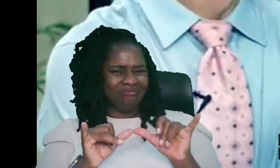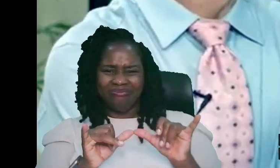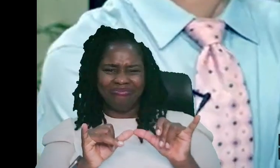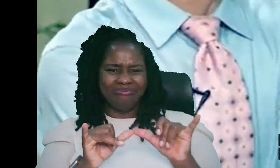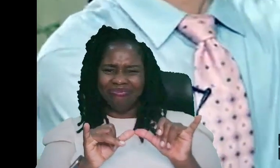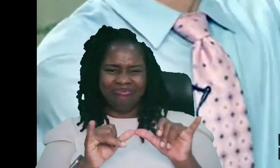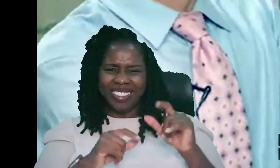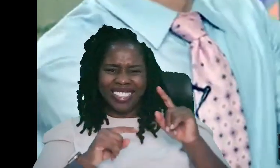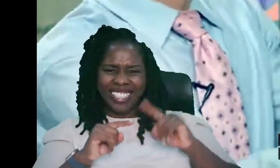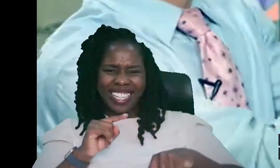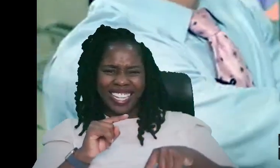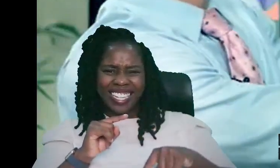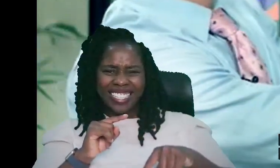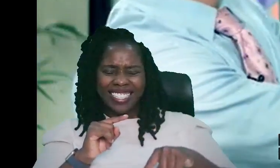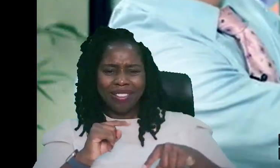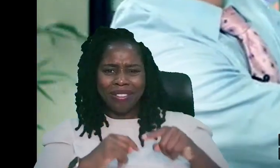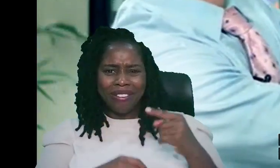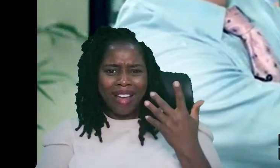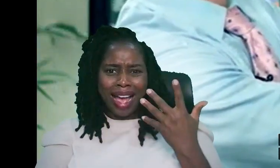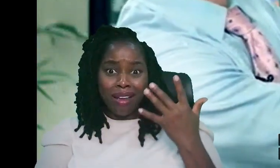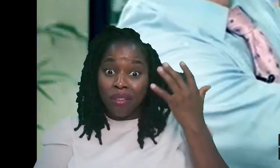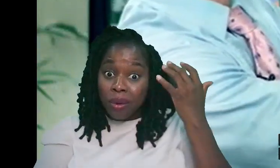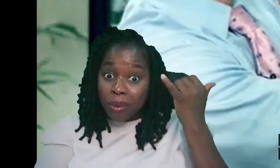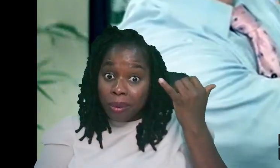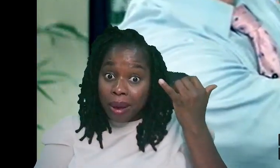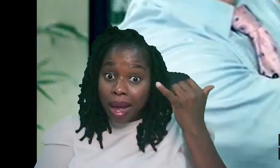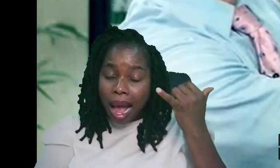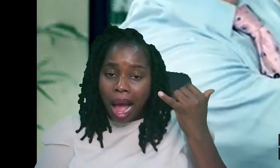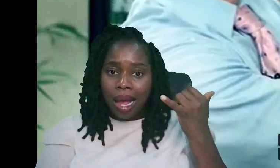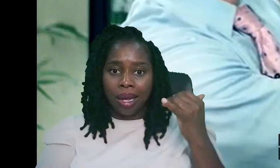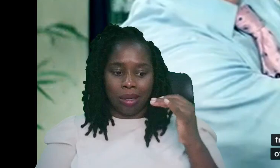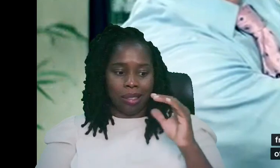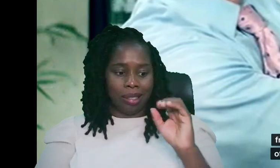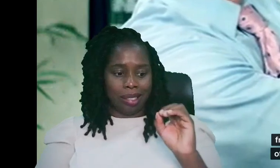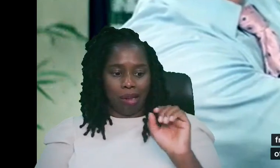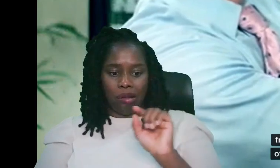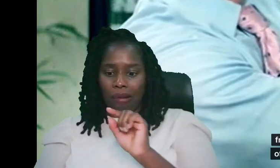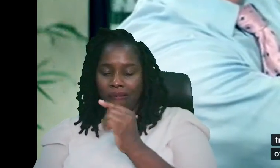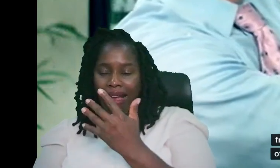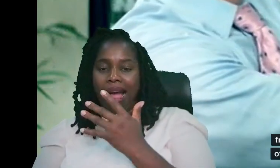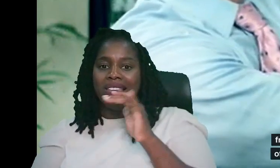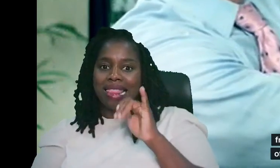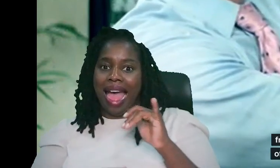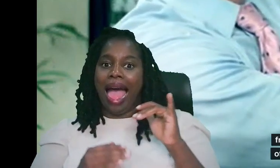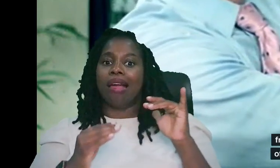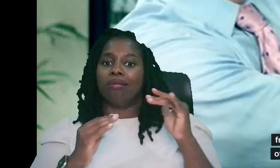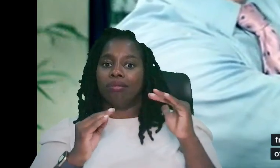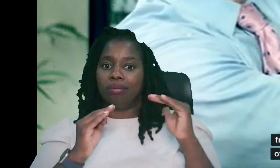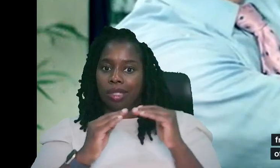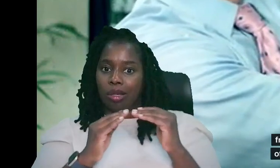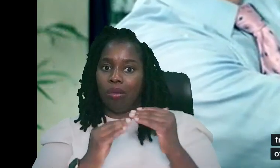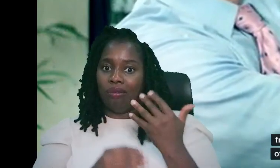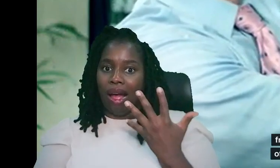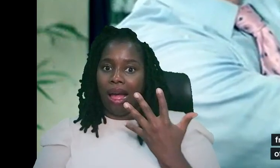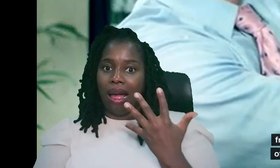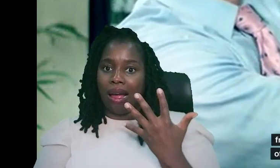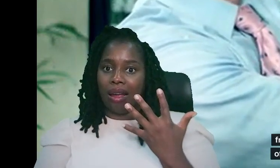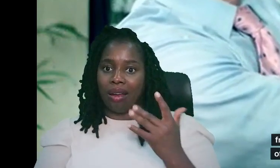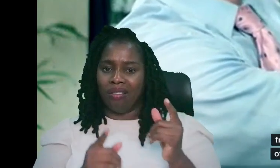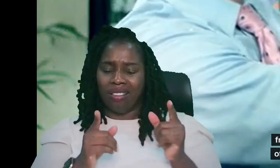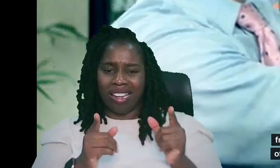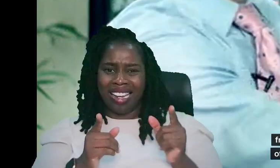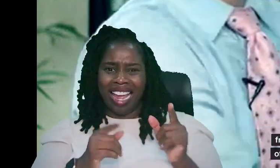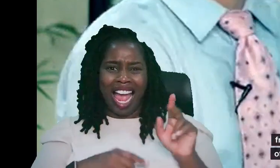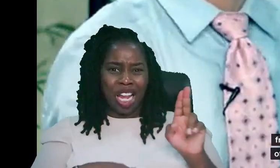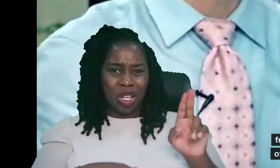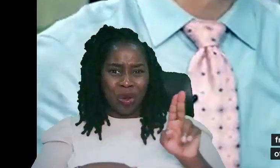be. It can't be 5 because 5 is from 0 to 5, right? From 0 to 5 would also be a length of 5, and